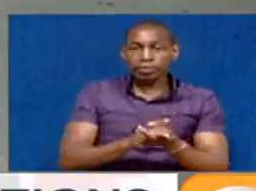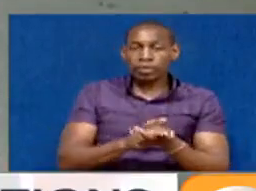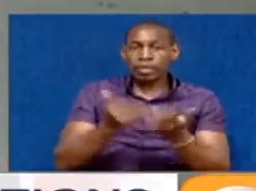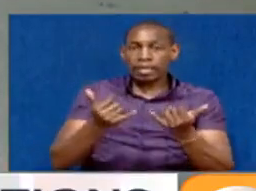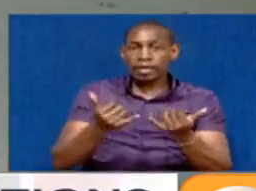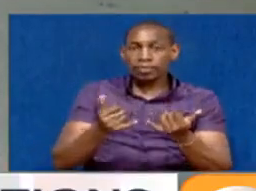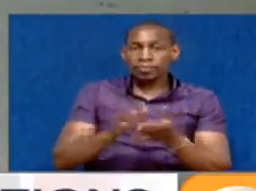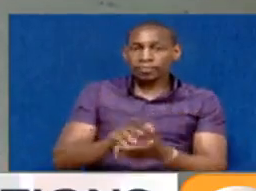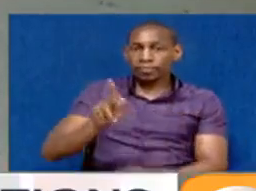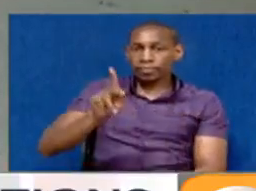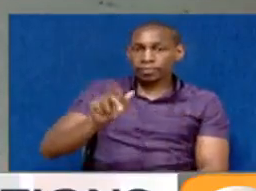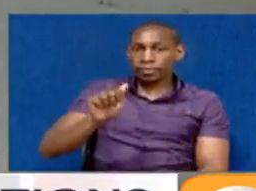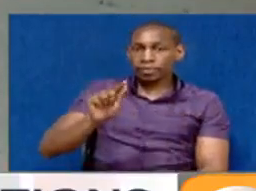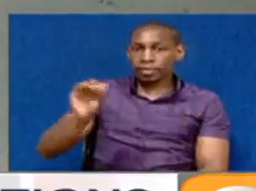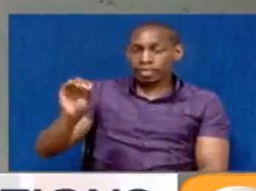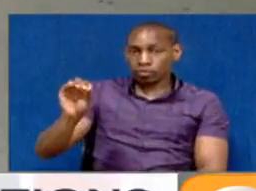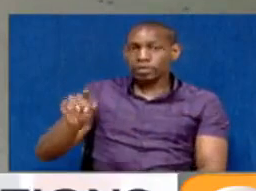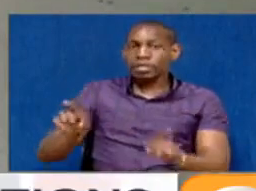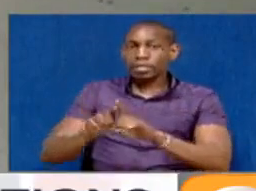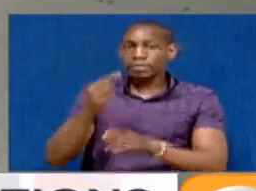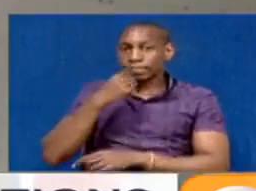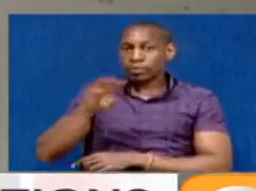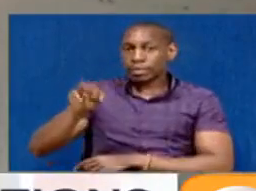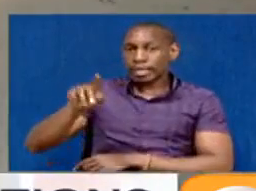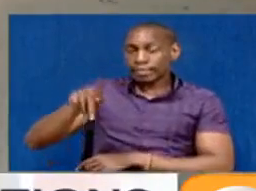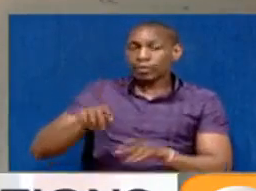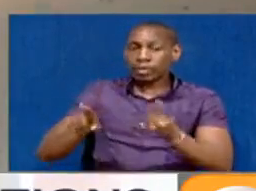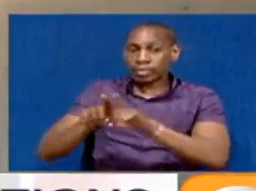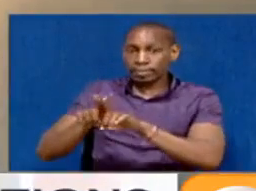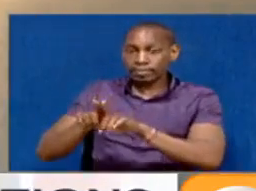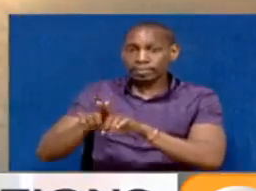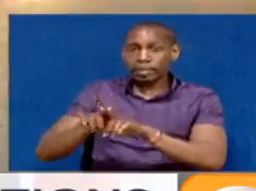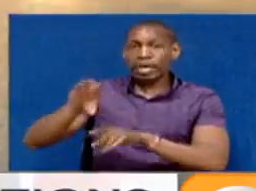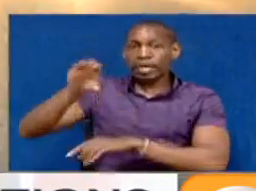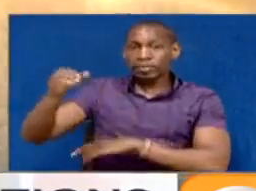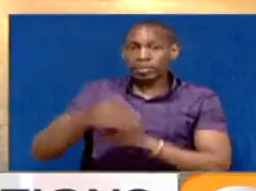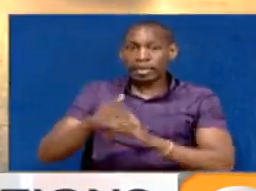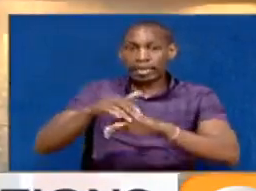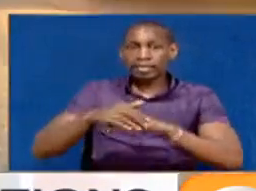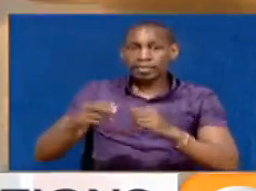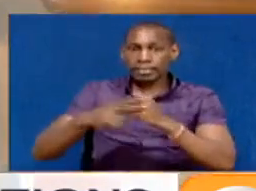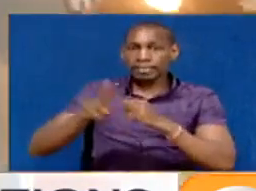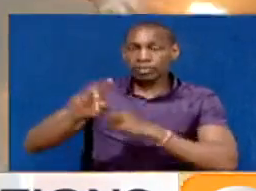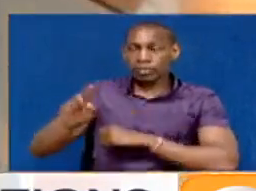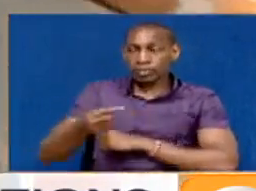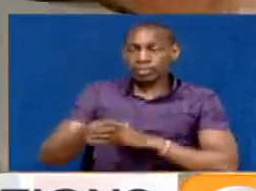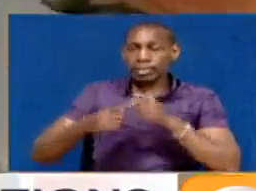going to Katoo Ole Metito, who is currently also an MP in this very county. He garnered